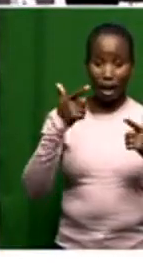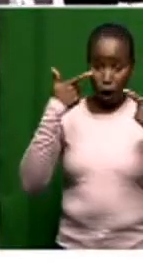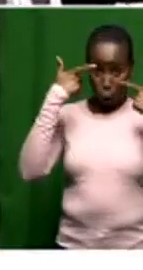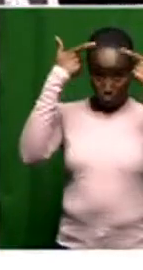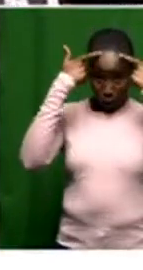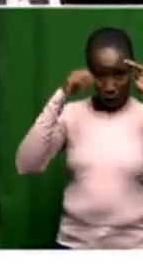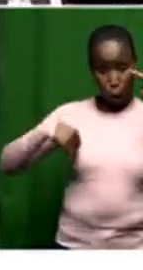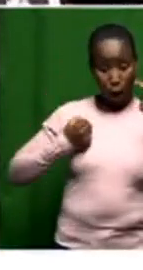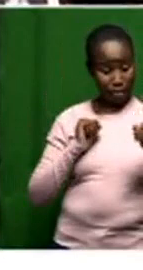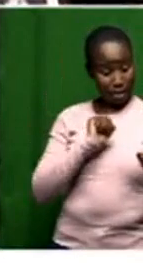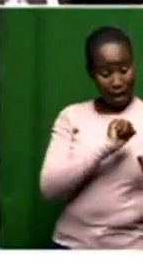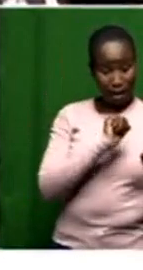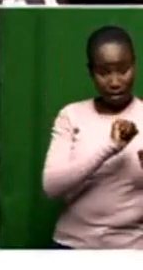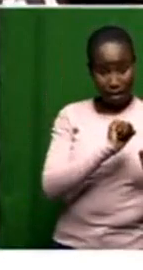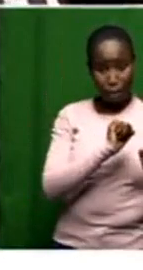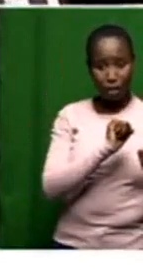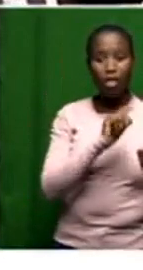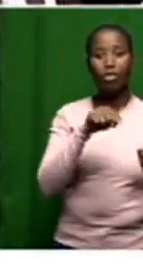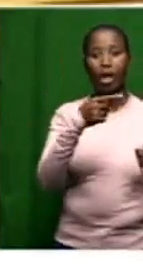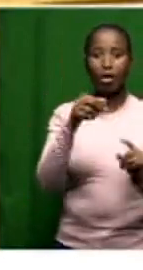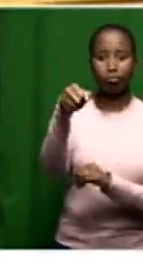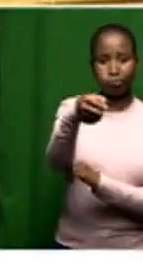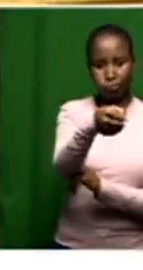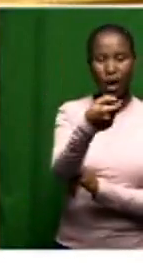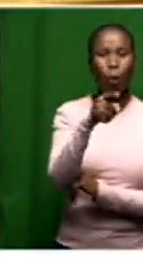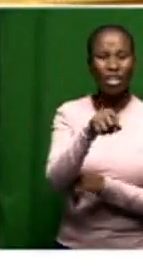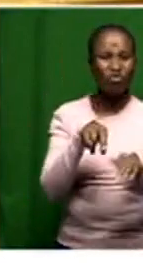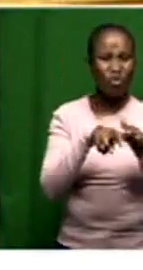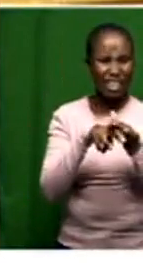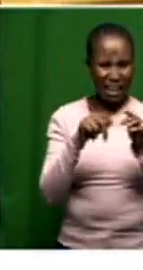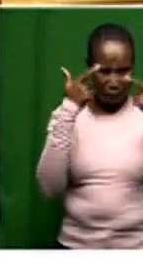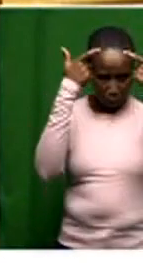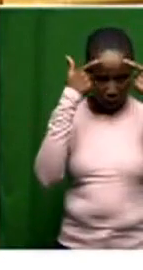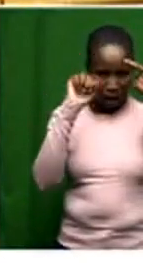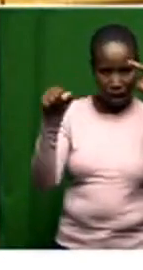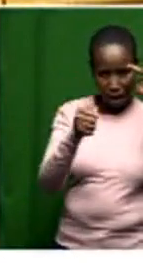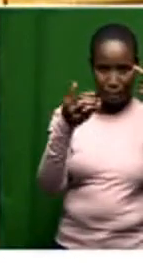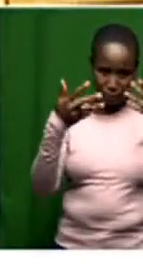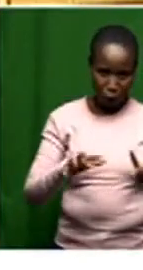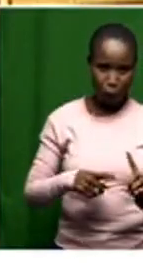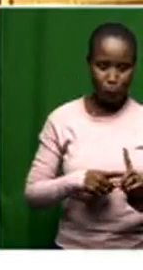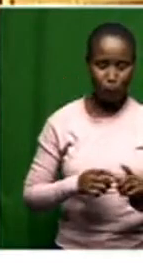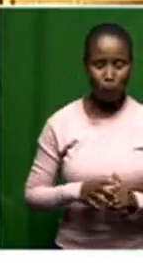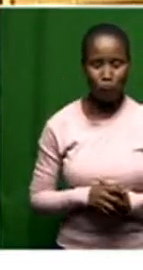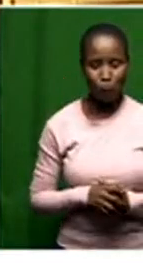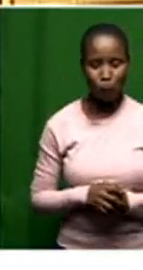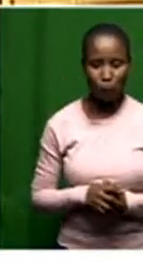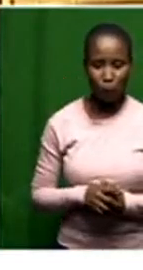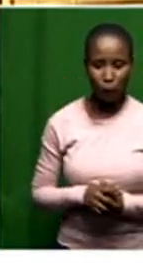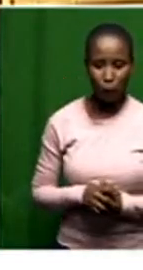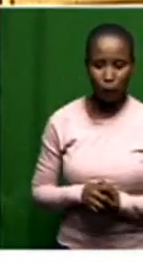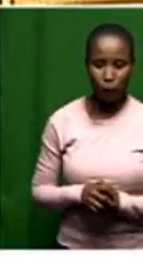Mantfombi Dlamini-Zulu, was announced as the regent queen. His Majesty made it very clear that he wanted Her Majesty